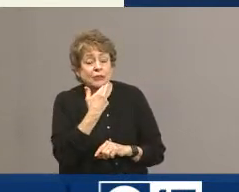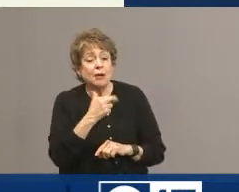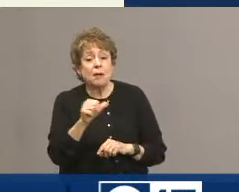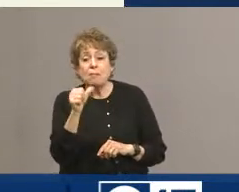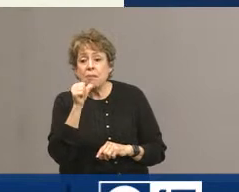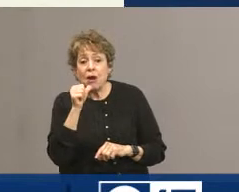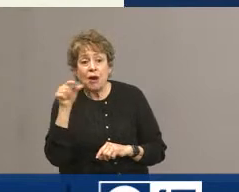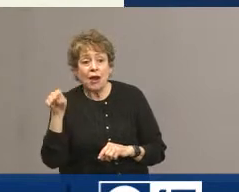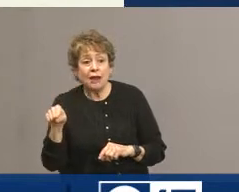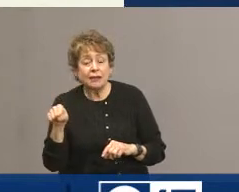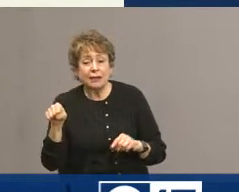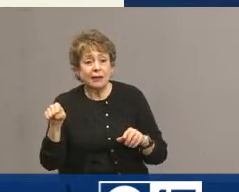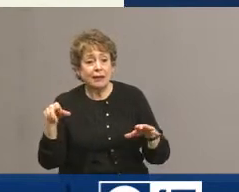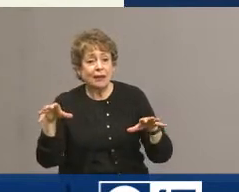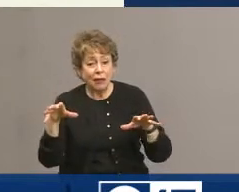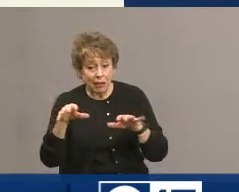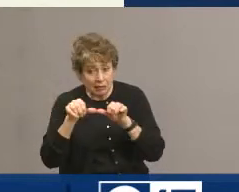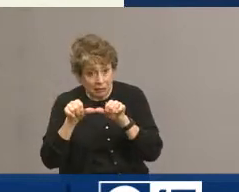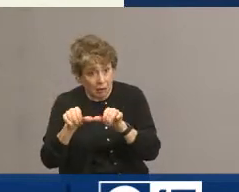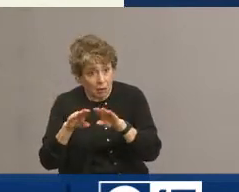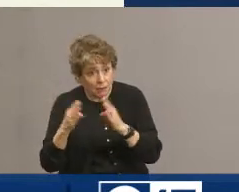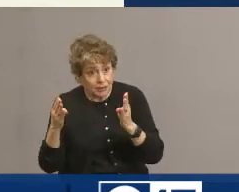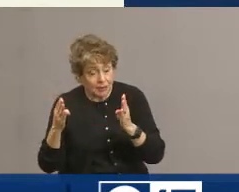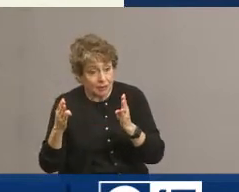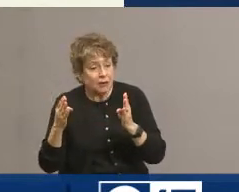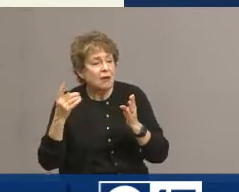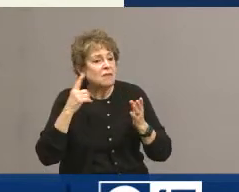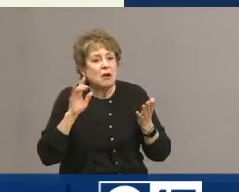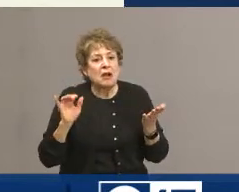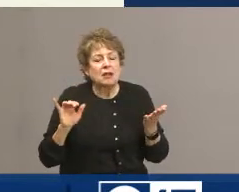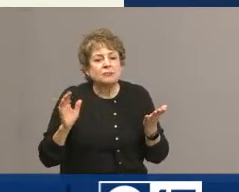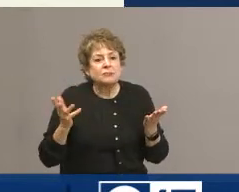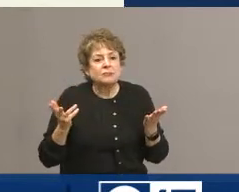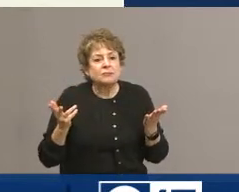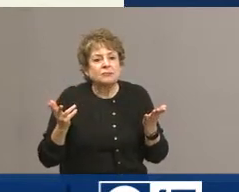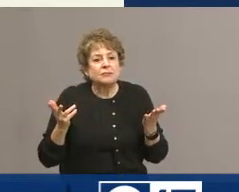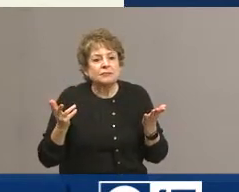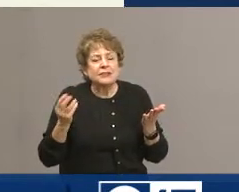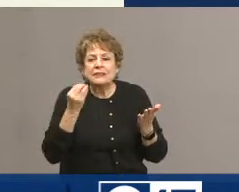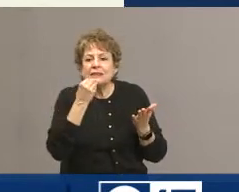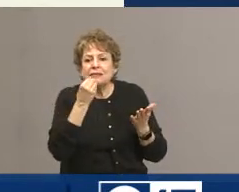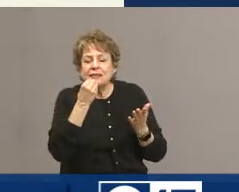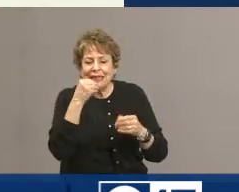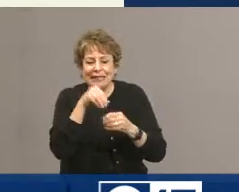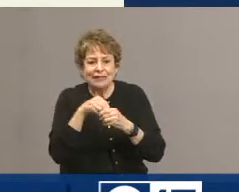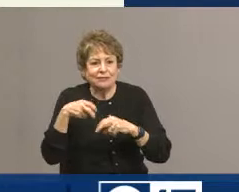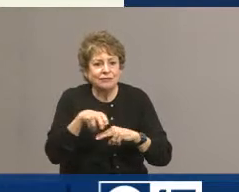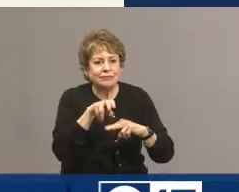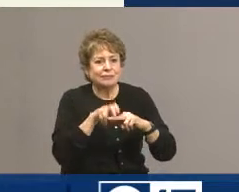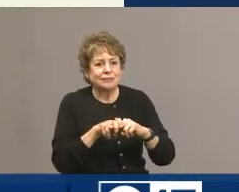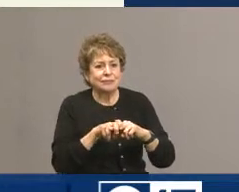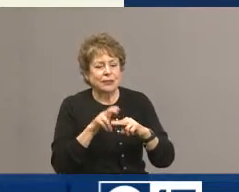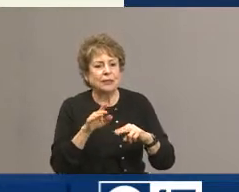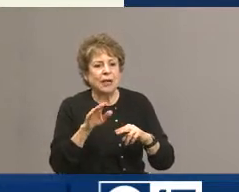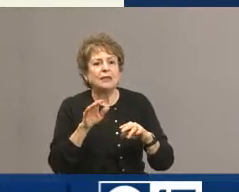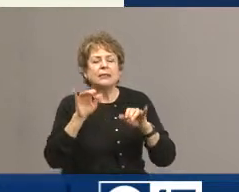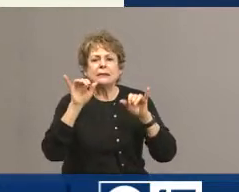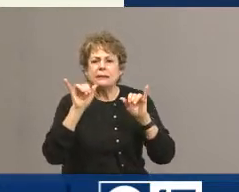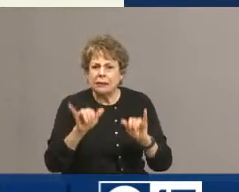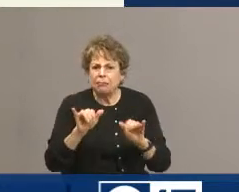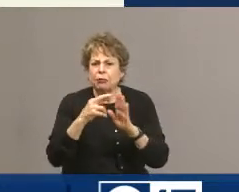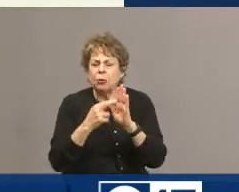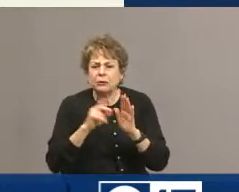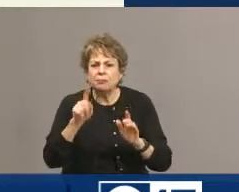and dine-in to have physical distancing inside their establishment along with the proper use